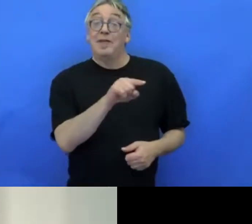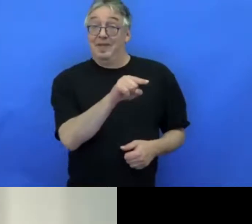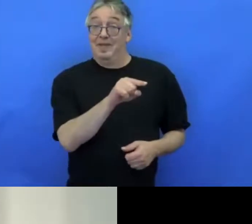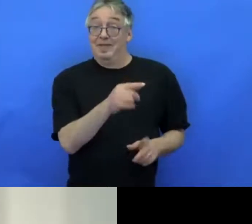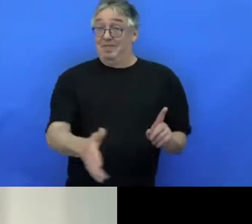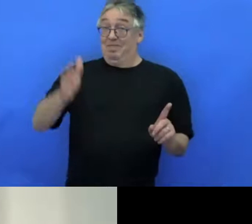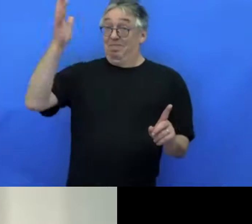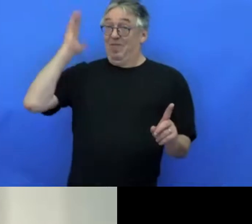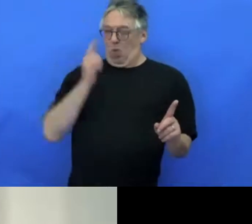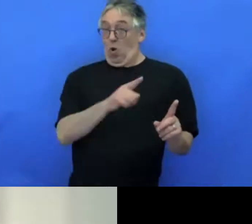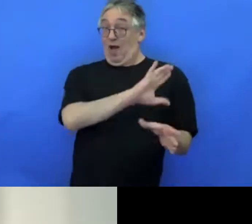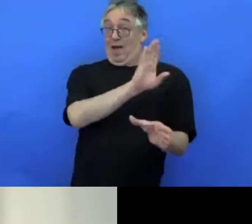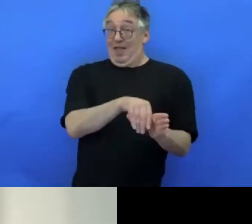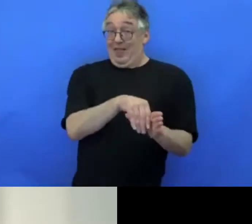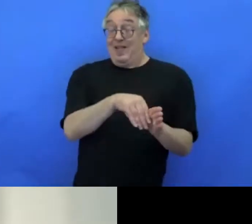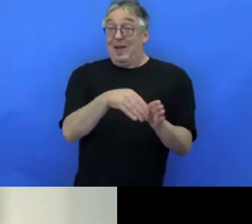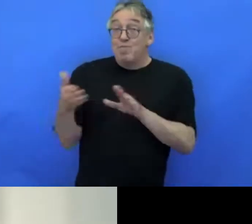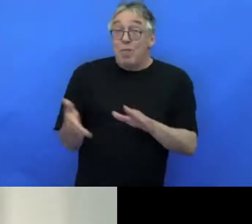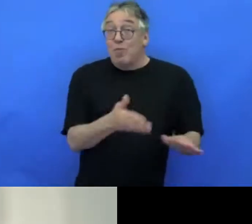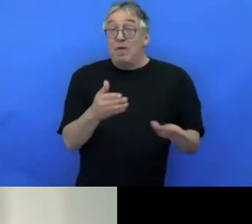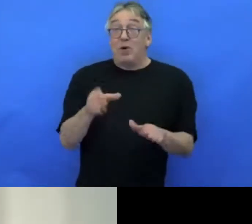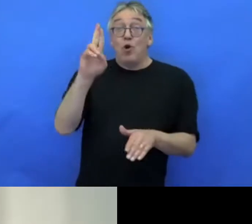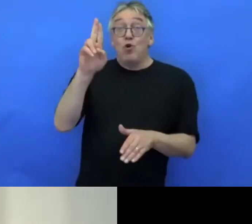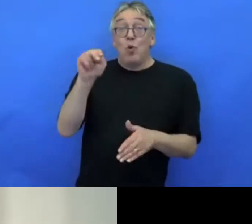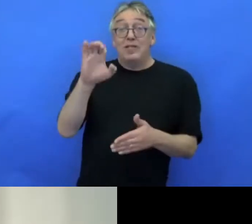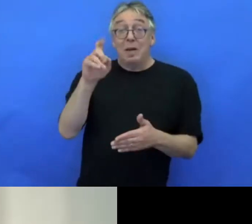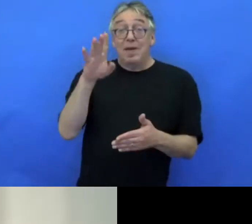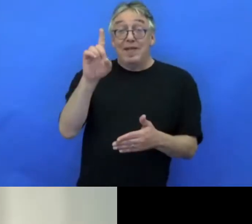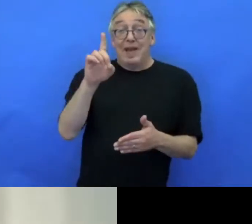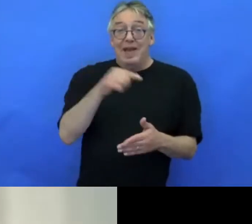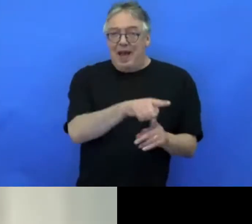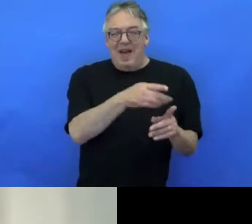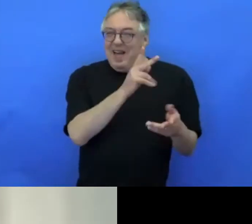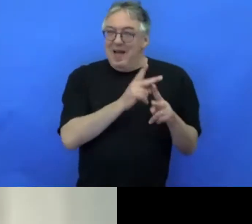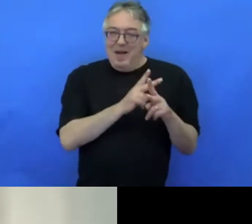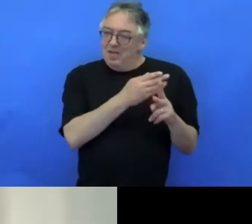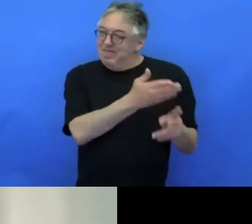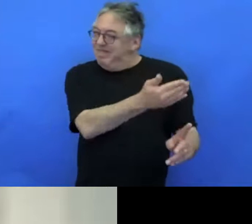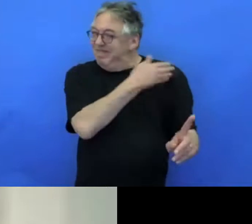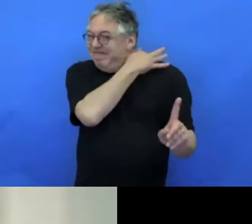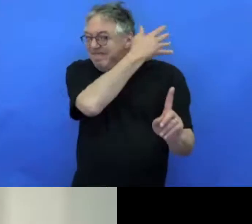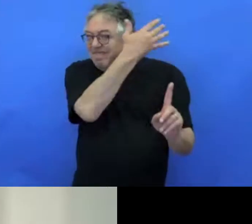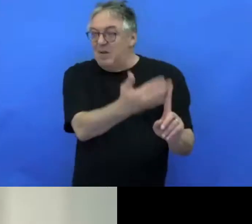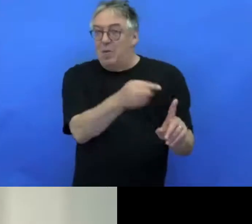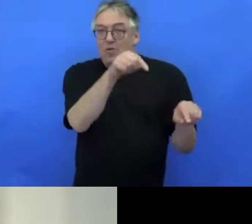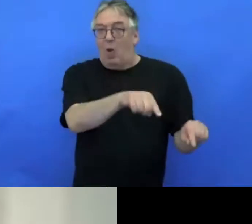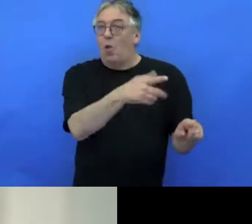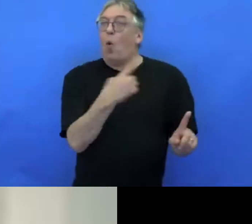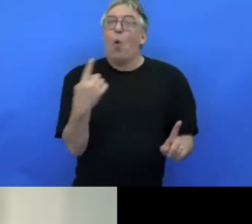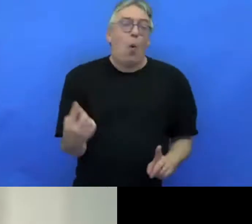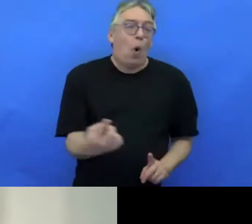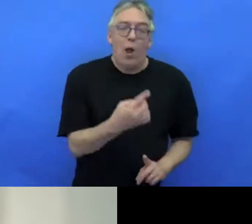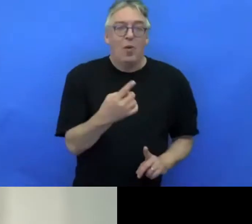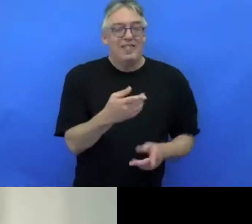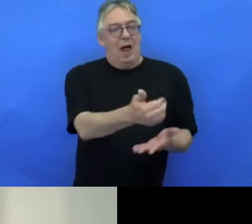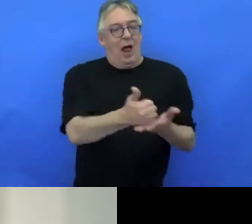in his role as Special Rapporteur, has kept us stretching our minds about what the rights of persons with disabilities